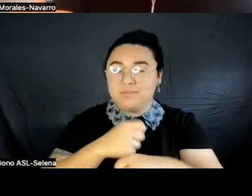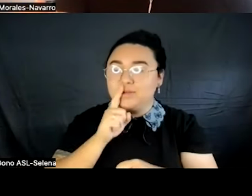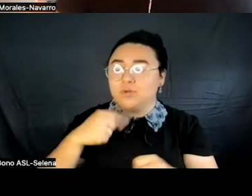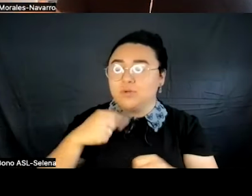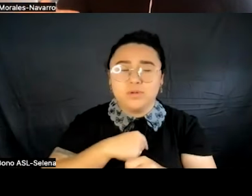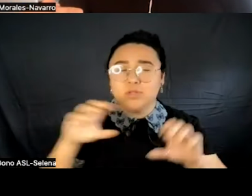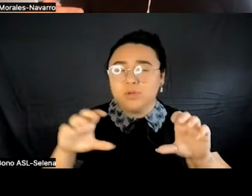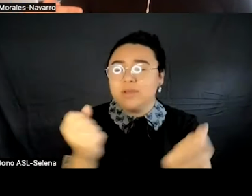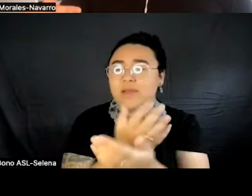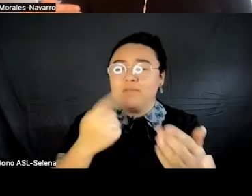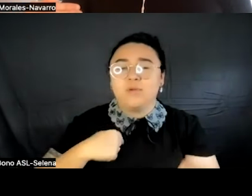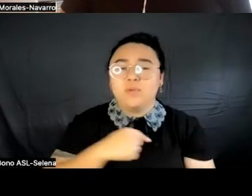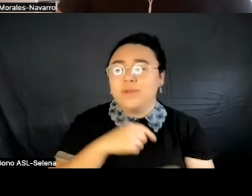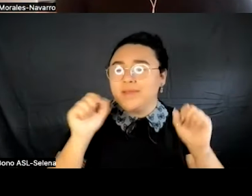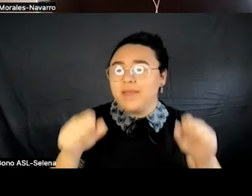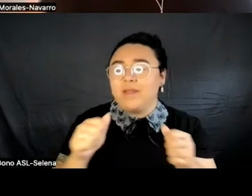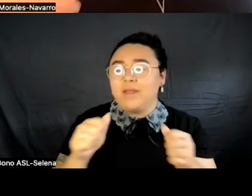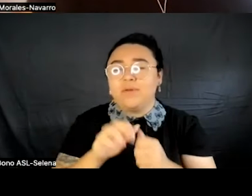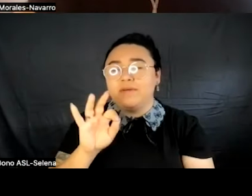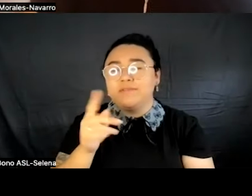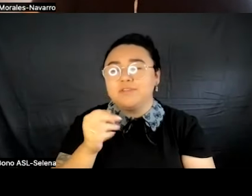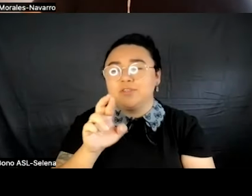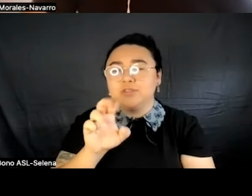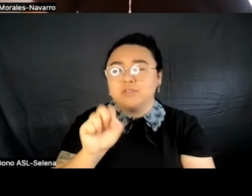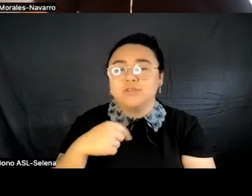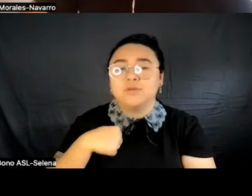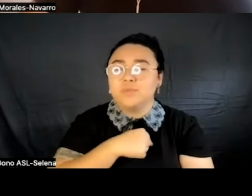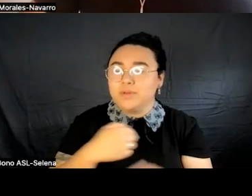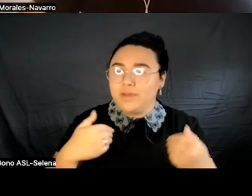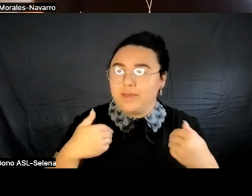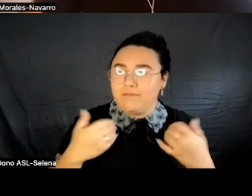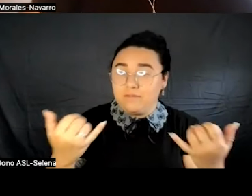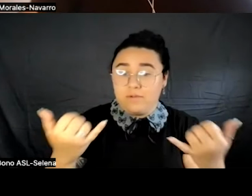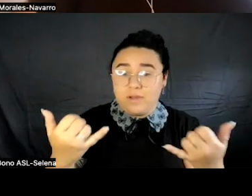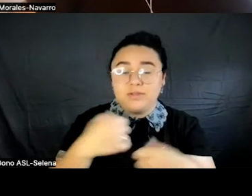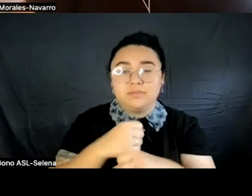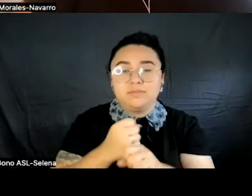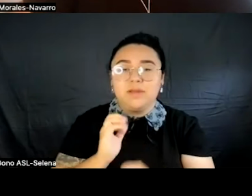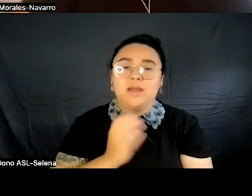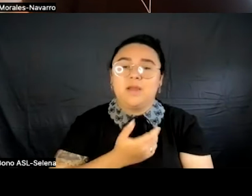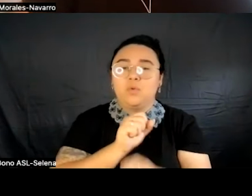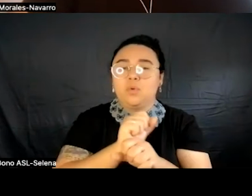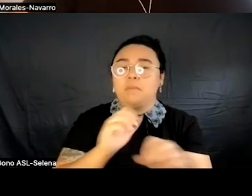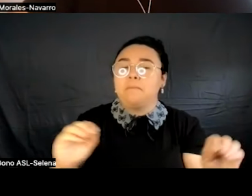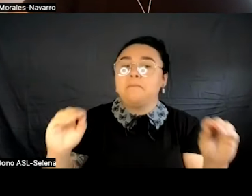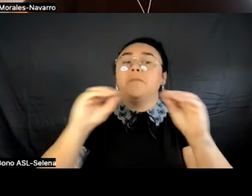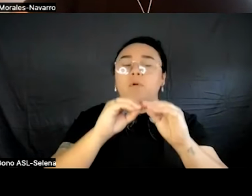can with the features that we have right now to make our work more